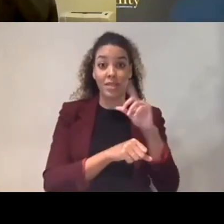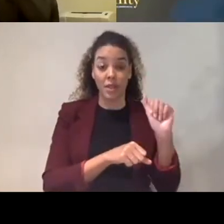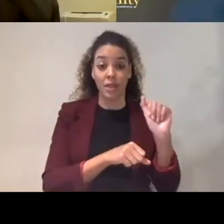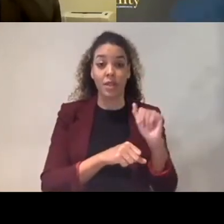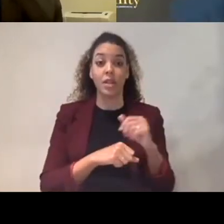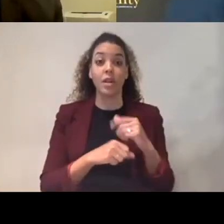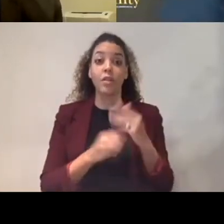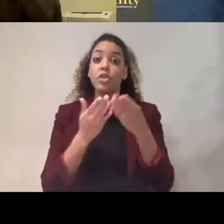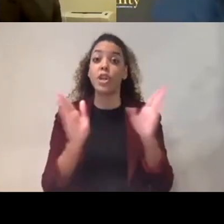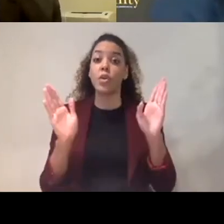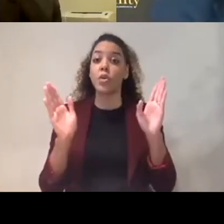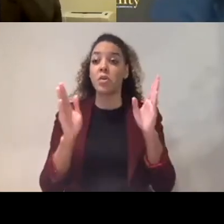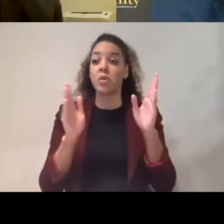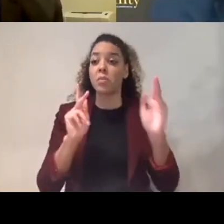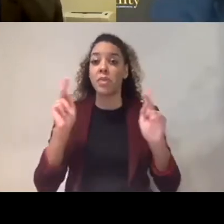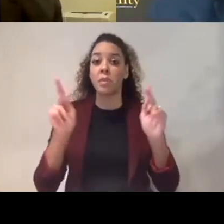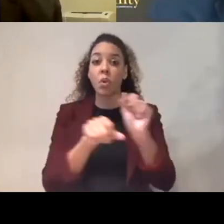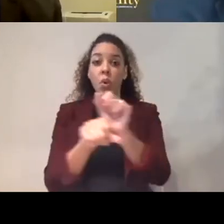population. The